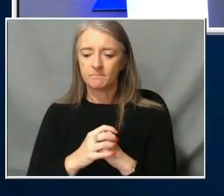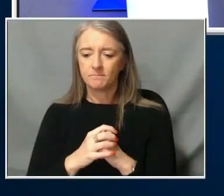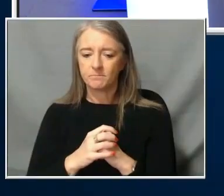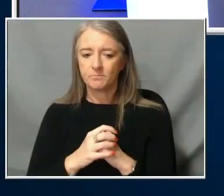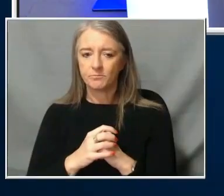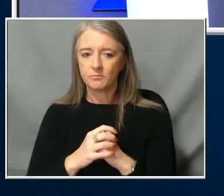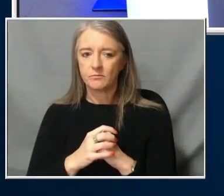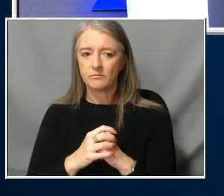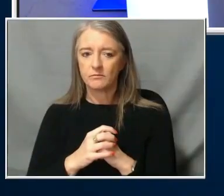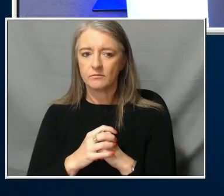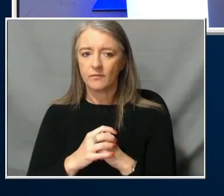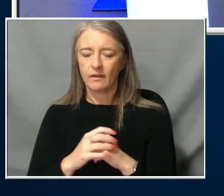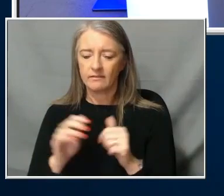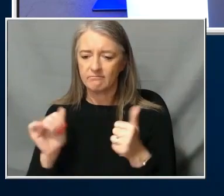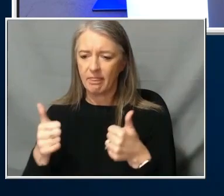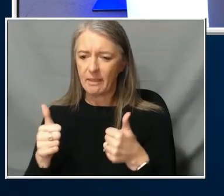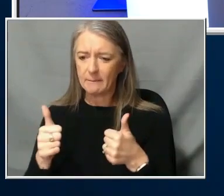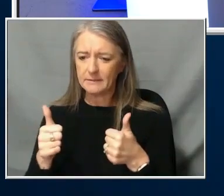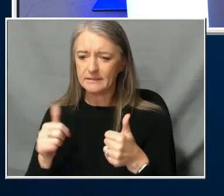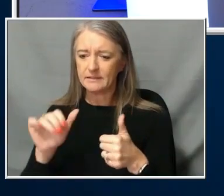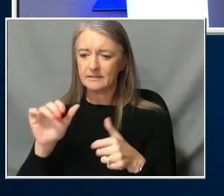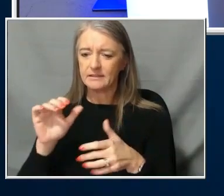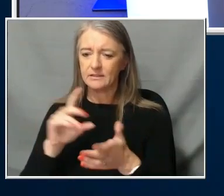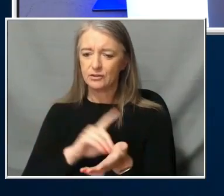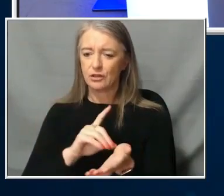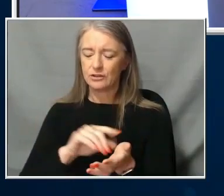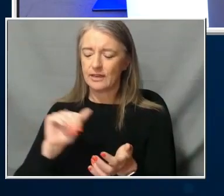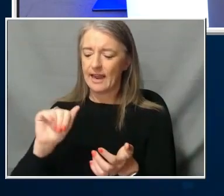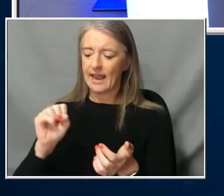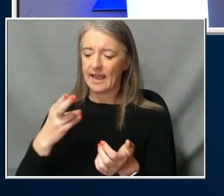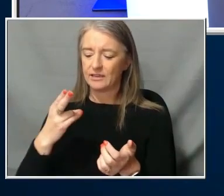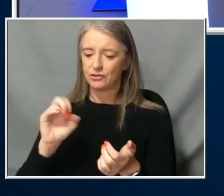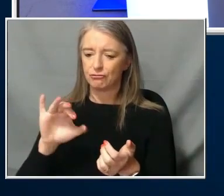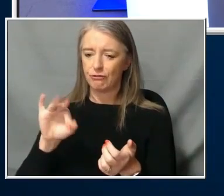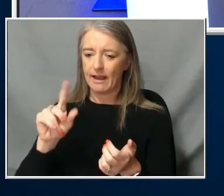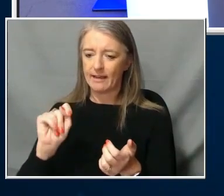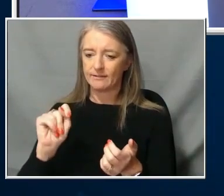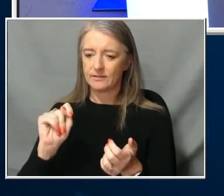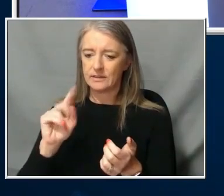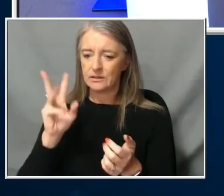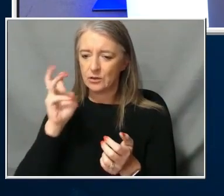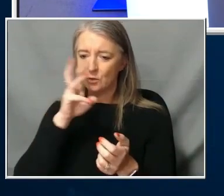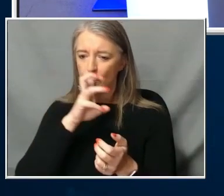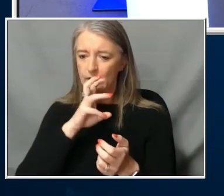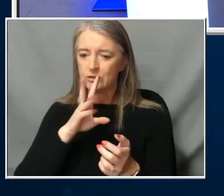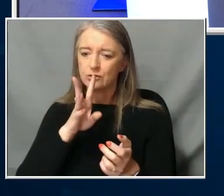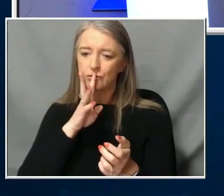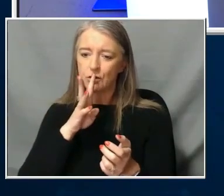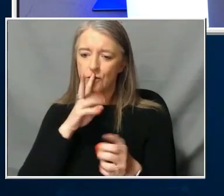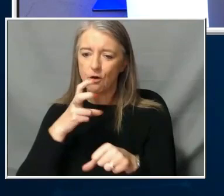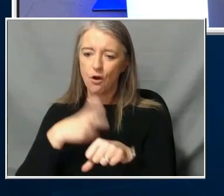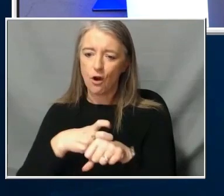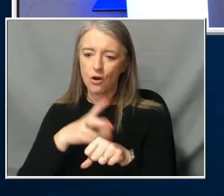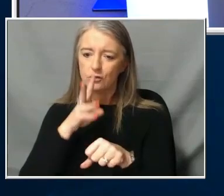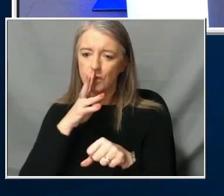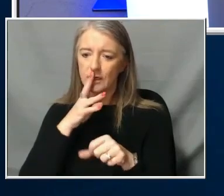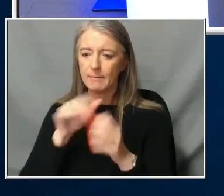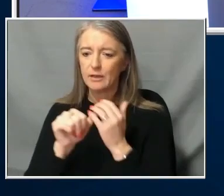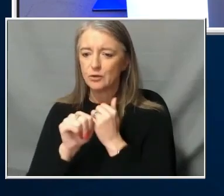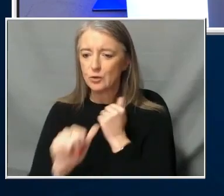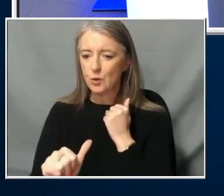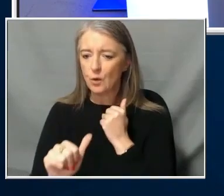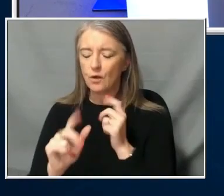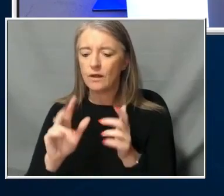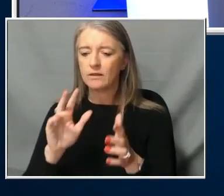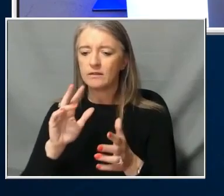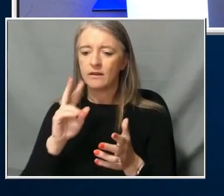double thumbs up from Dr. Ashcraft. I think it's so important, something you said. You said it's weird to talk about or hard to talk about stool and poop,